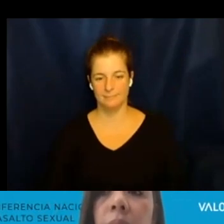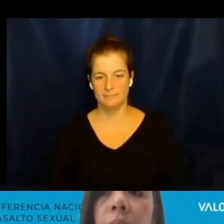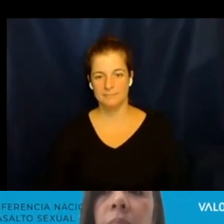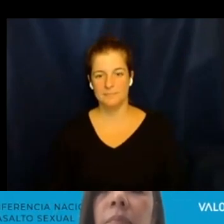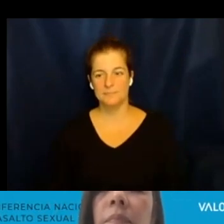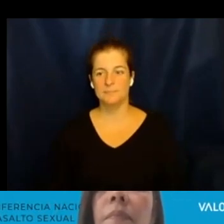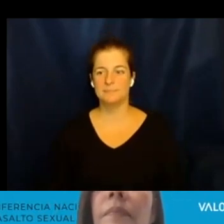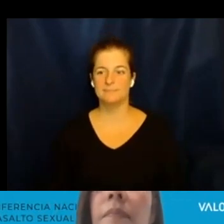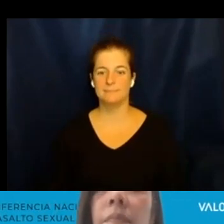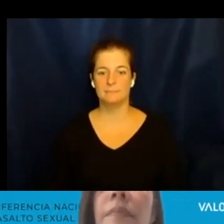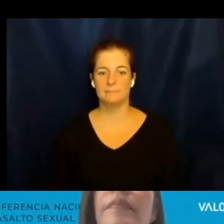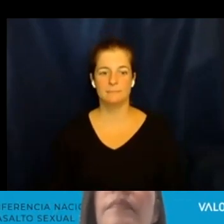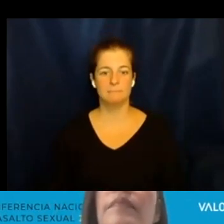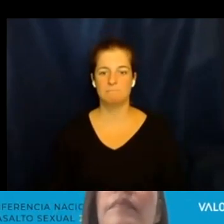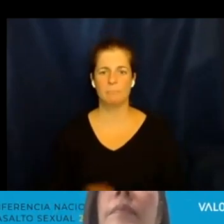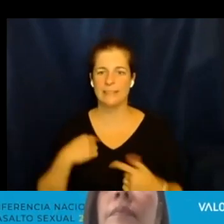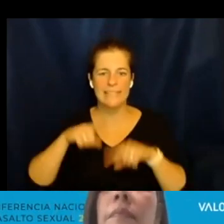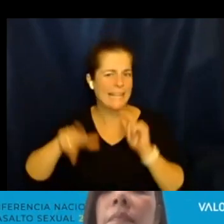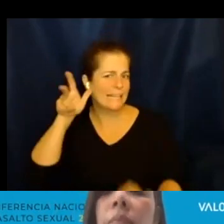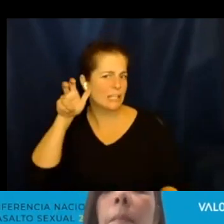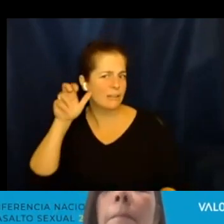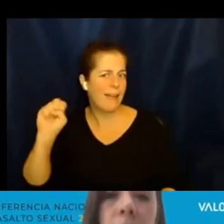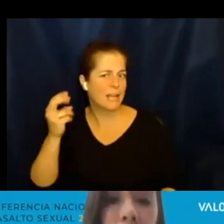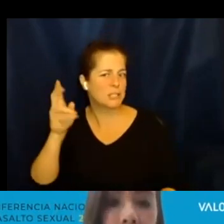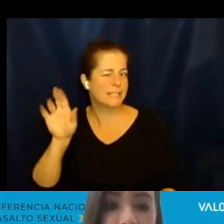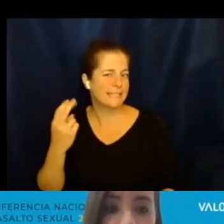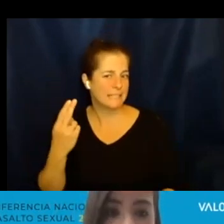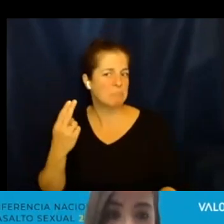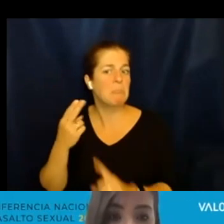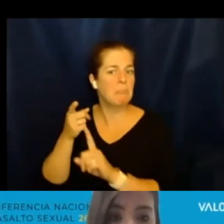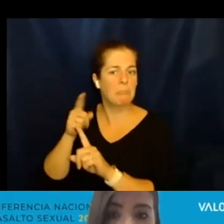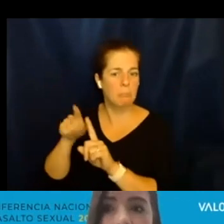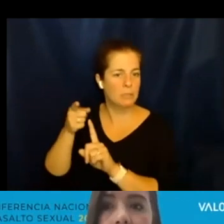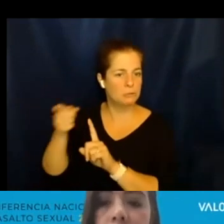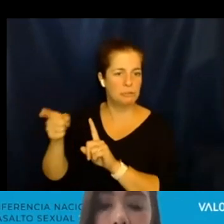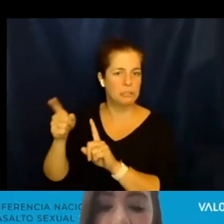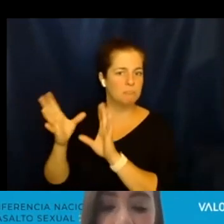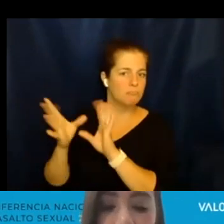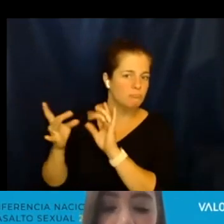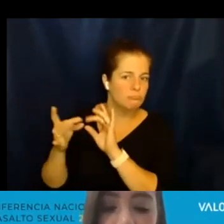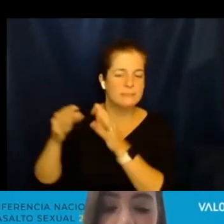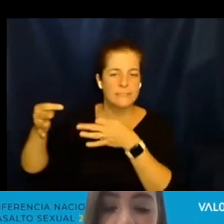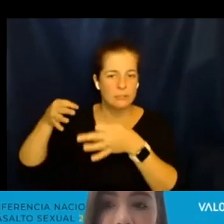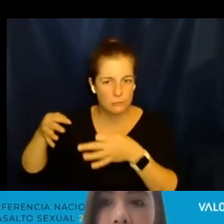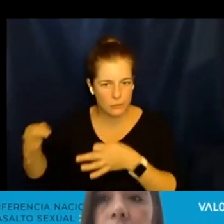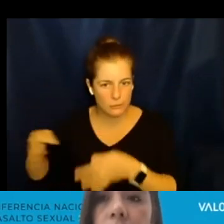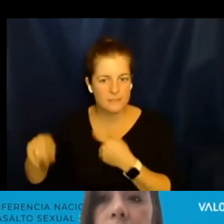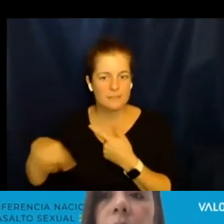i can't hear ashley uh but just so you know she's giving the um instructions as to how to join